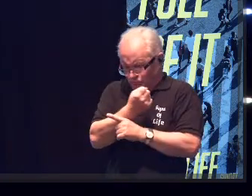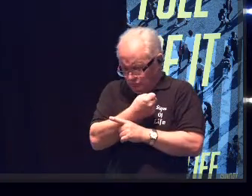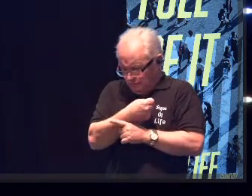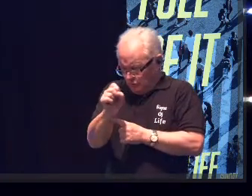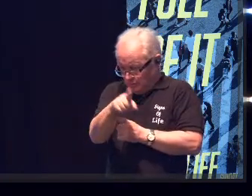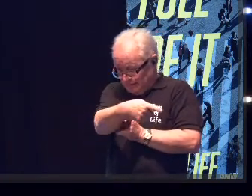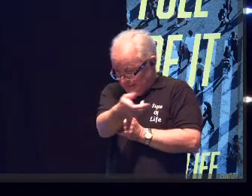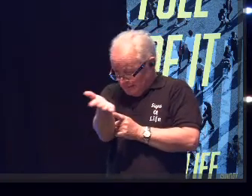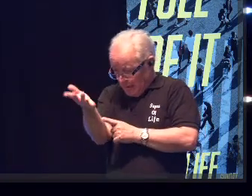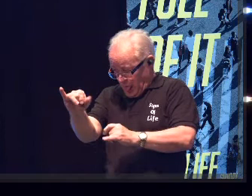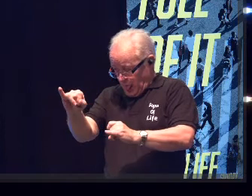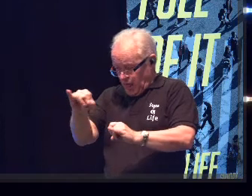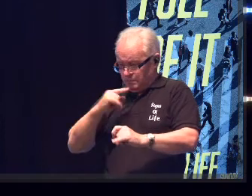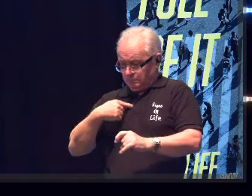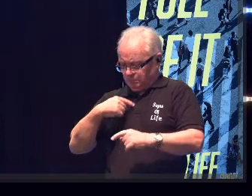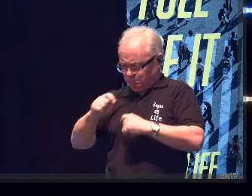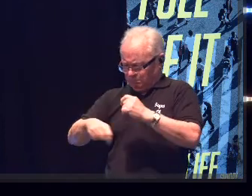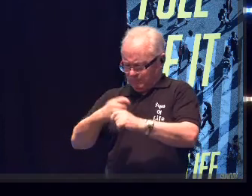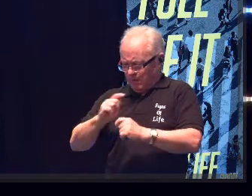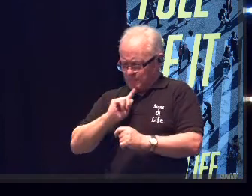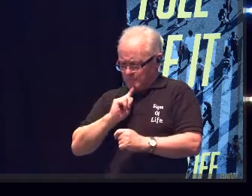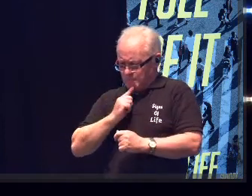what they were doing